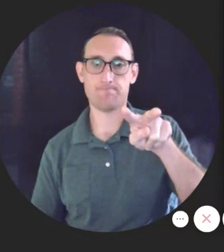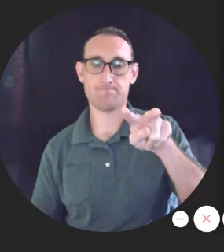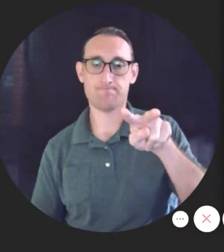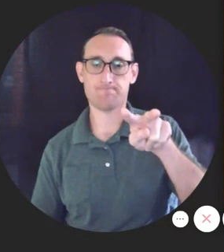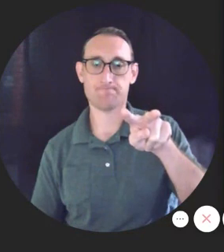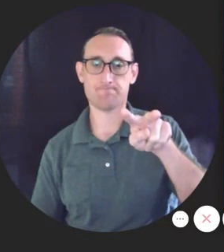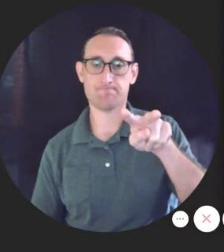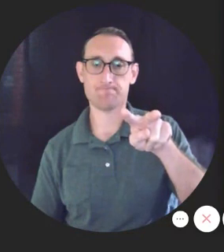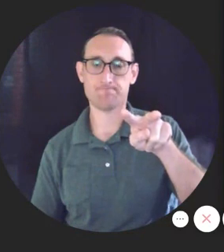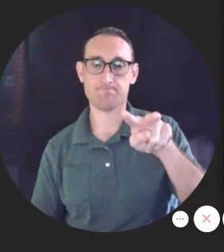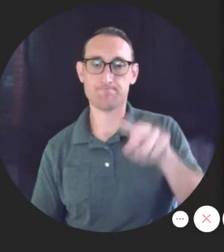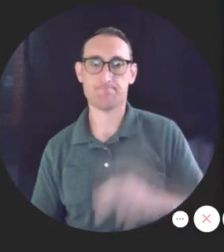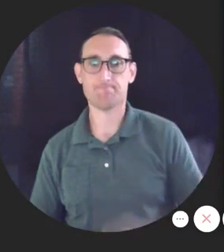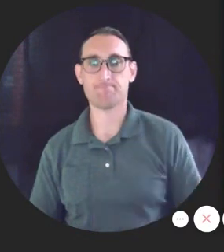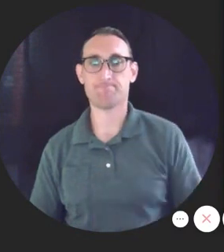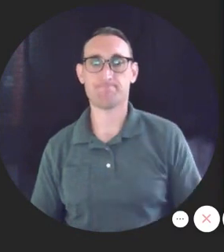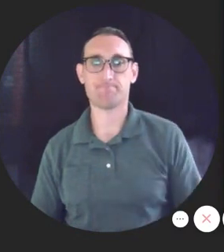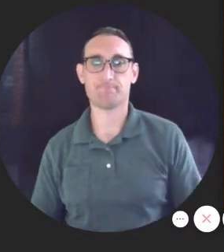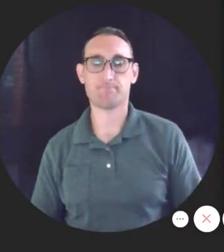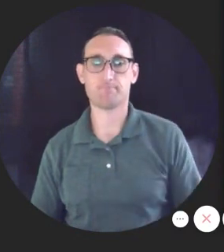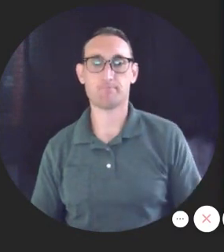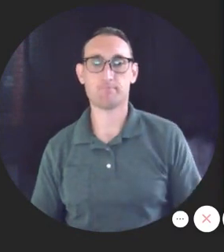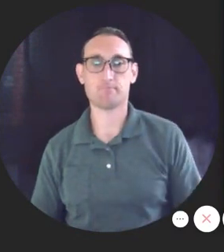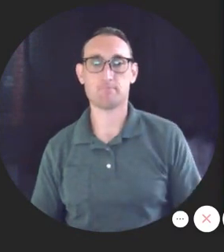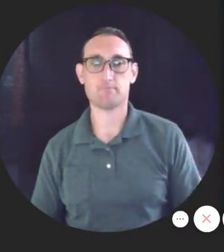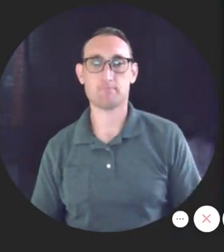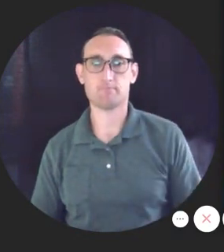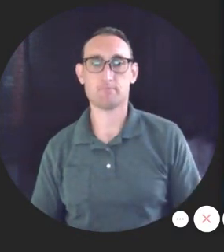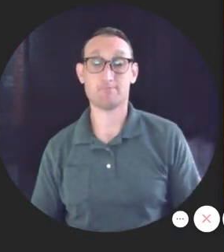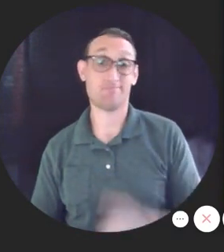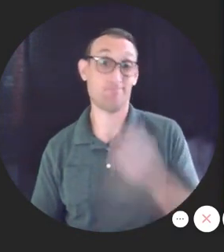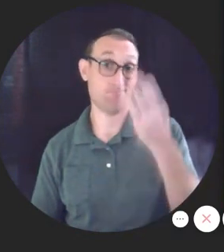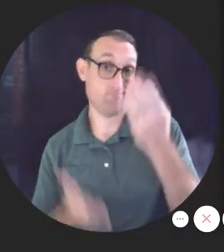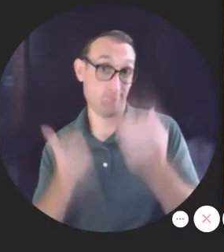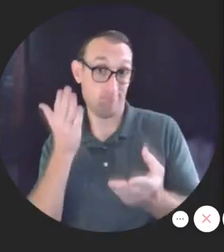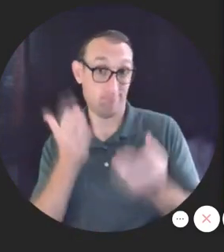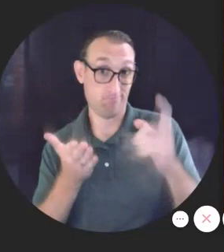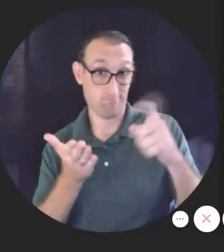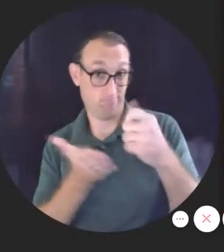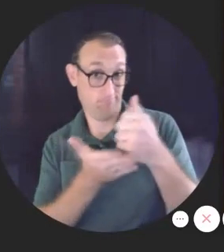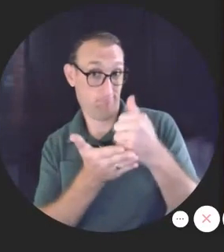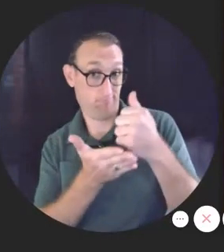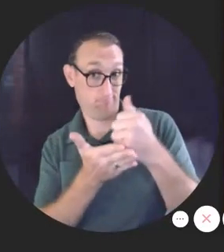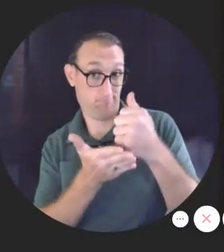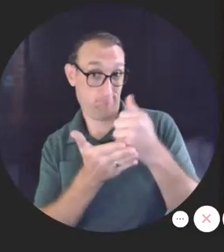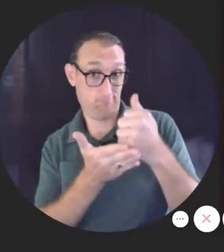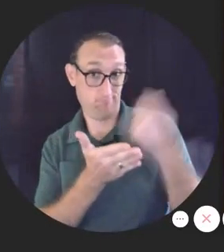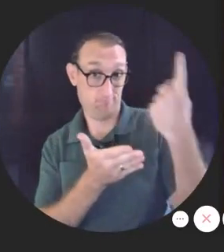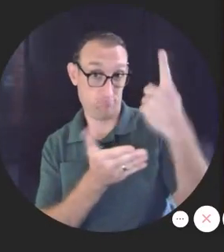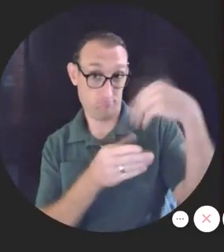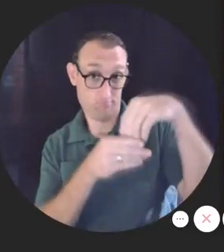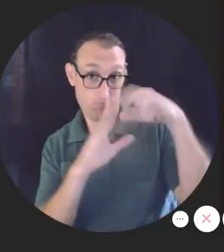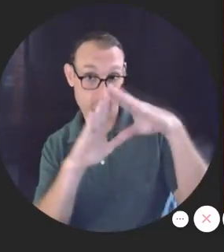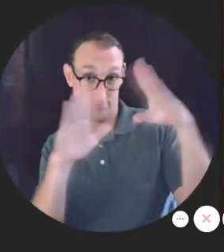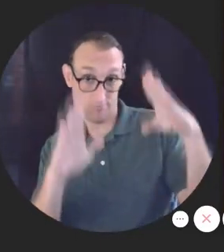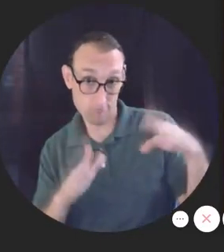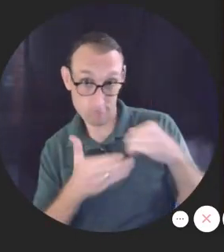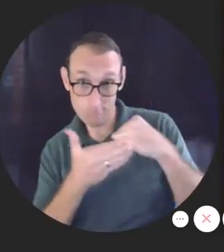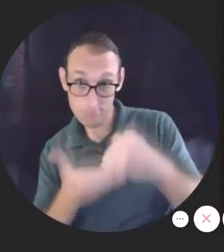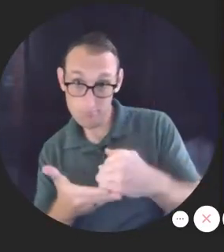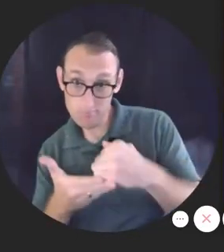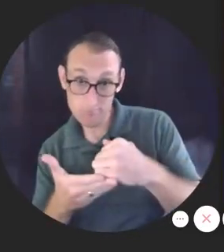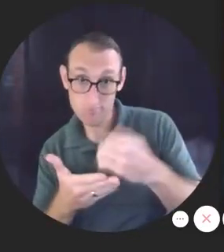a half circle here. You may need some help with this. Your guardian, your parent may be able to help you with